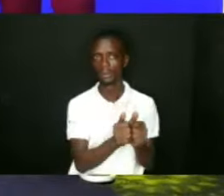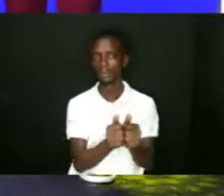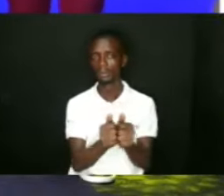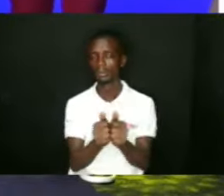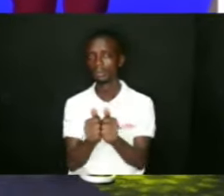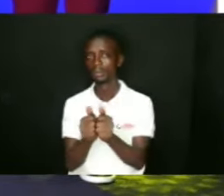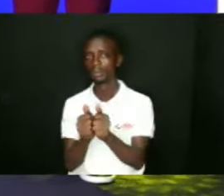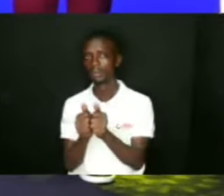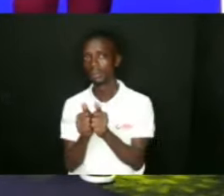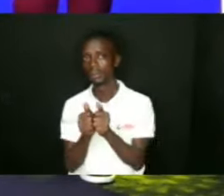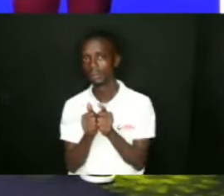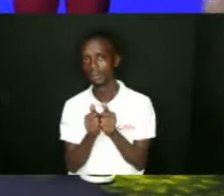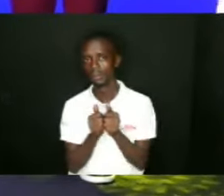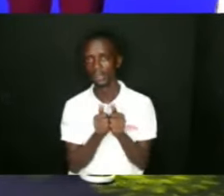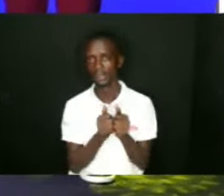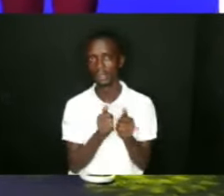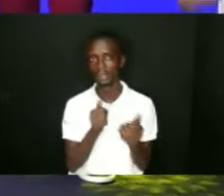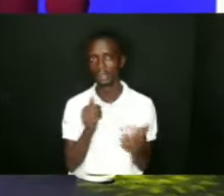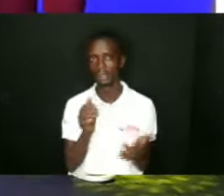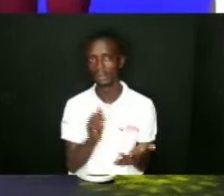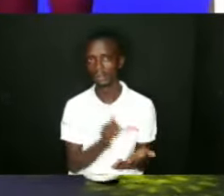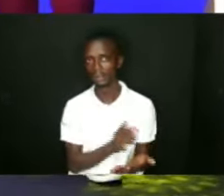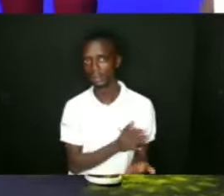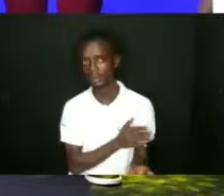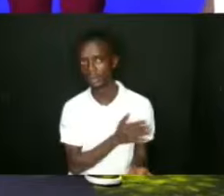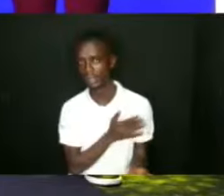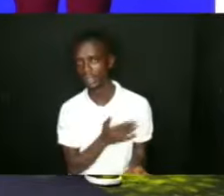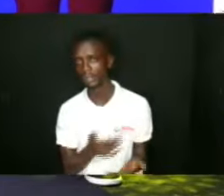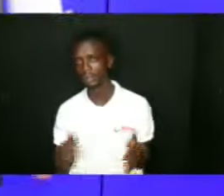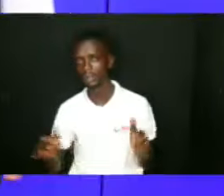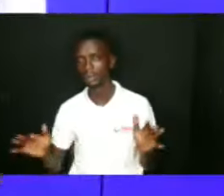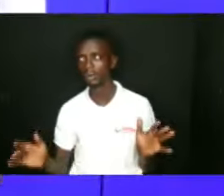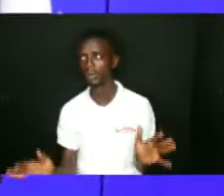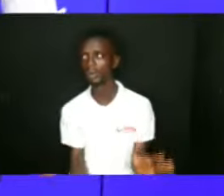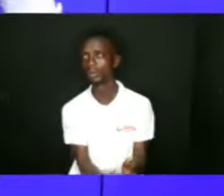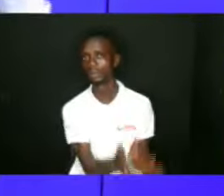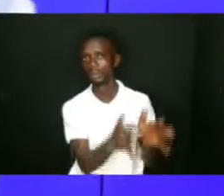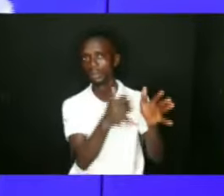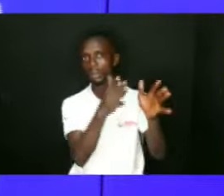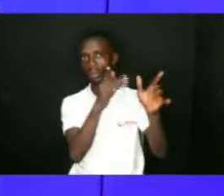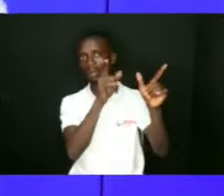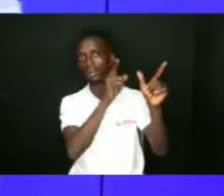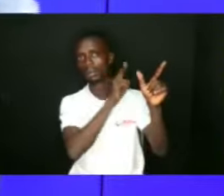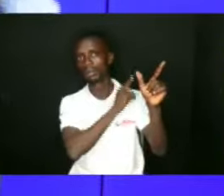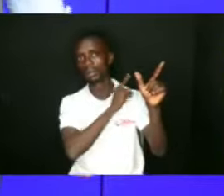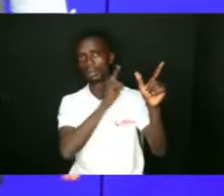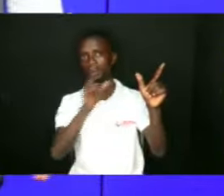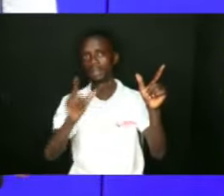Praise the Lord.